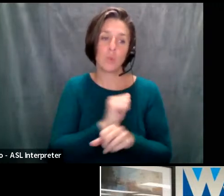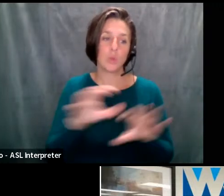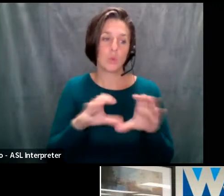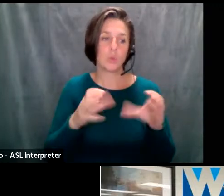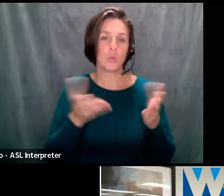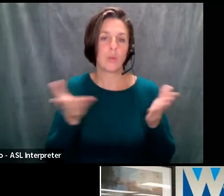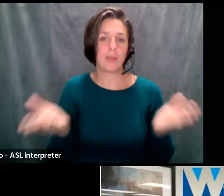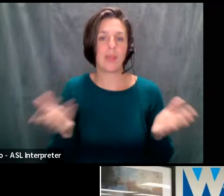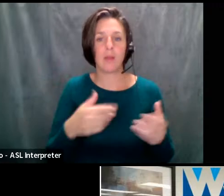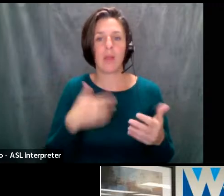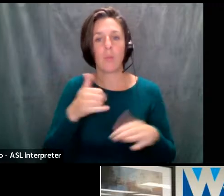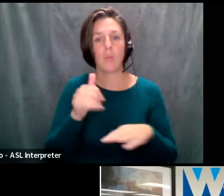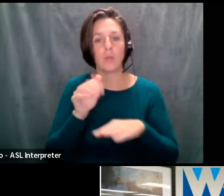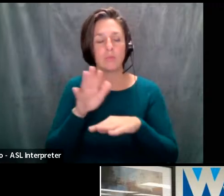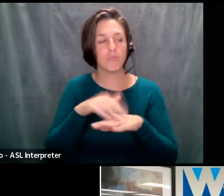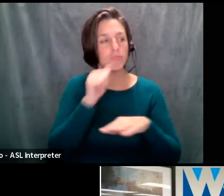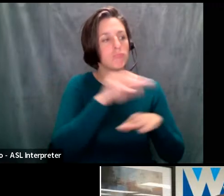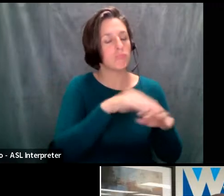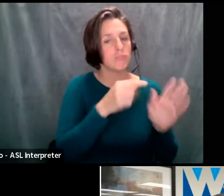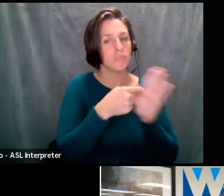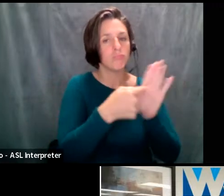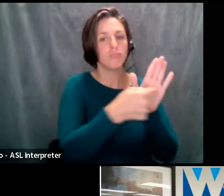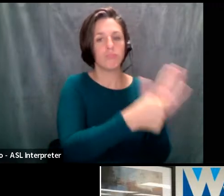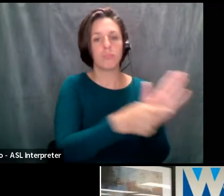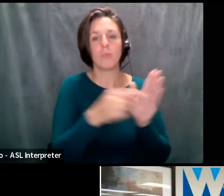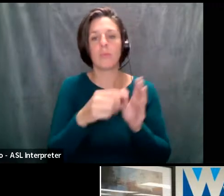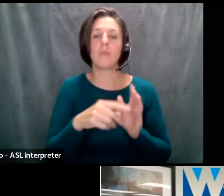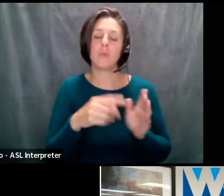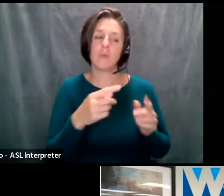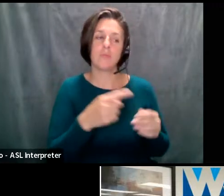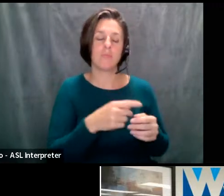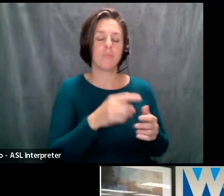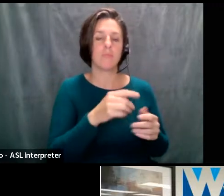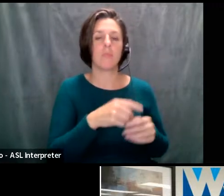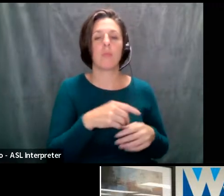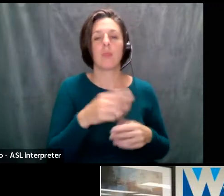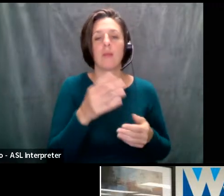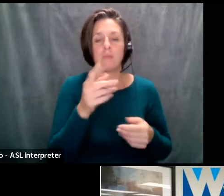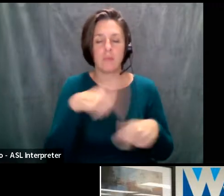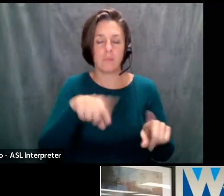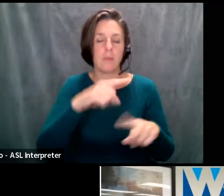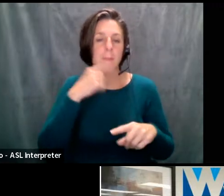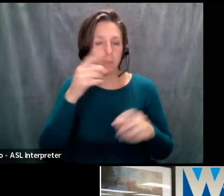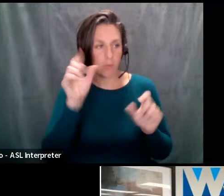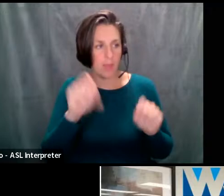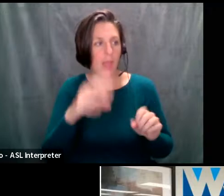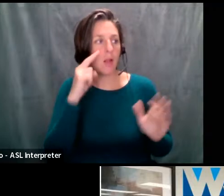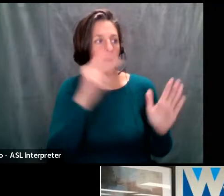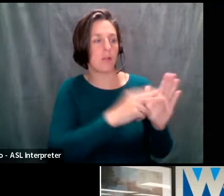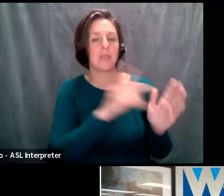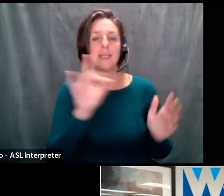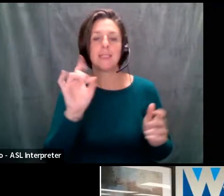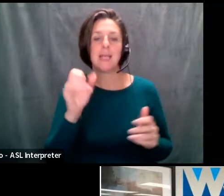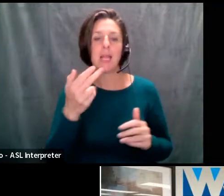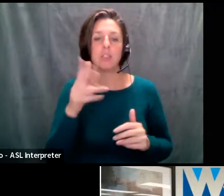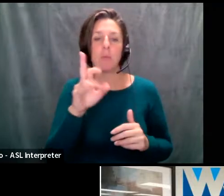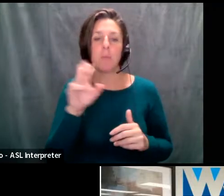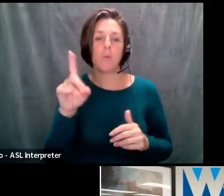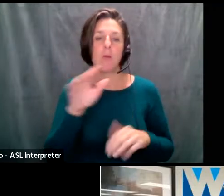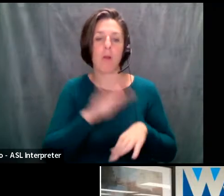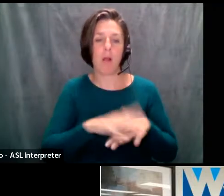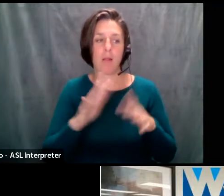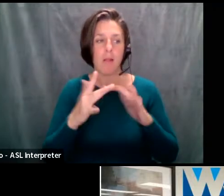out a few bullet points there, let the public know that they can access the dashboard online, and we'll be coming back to the